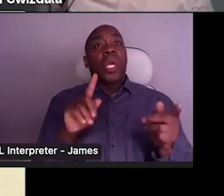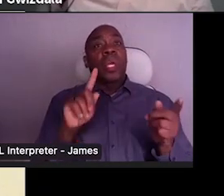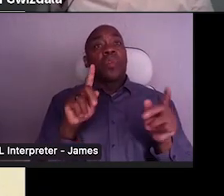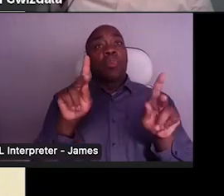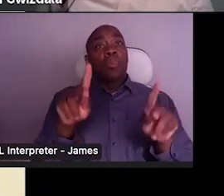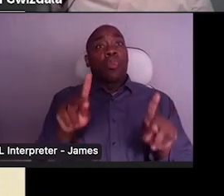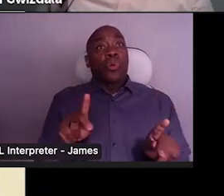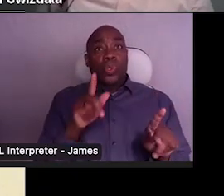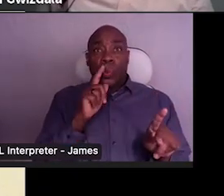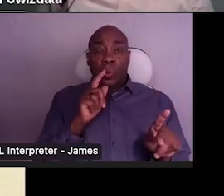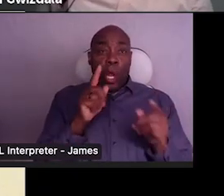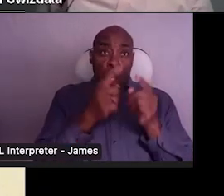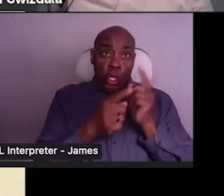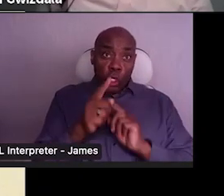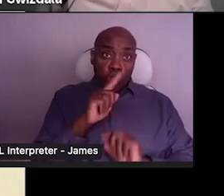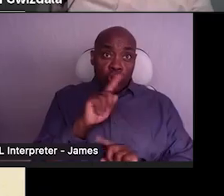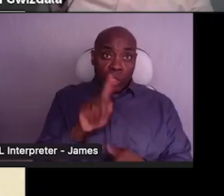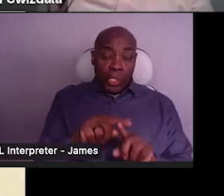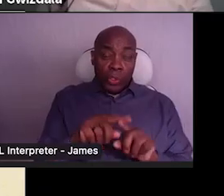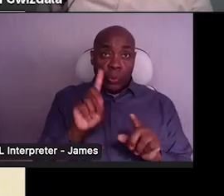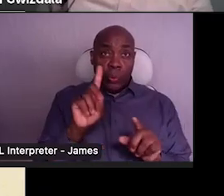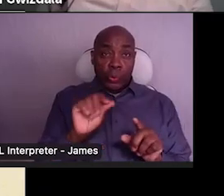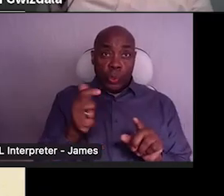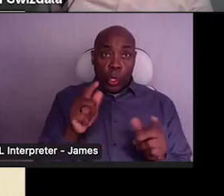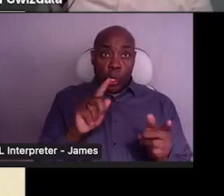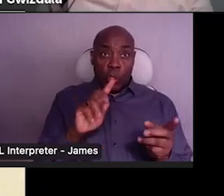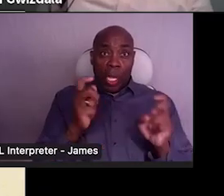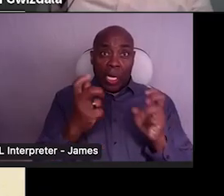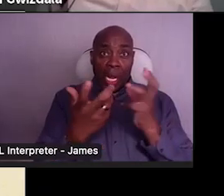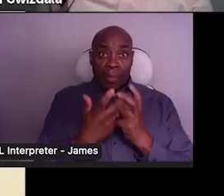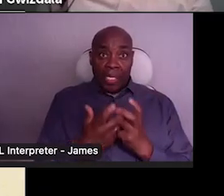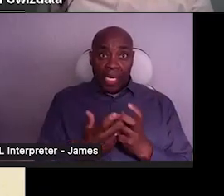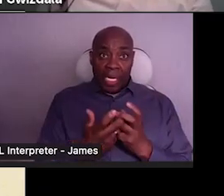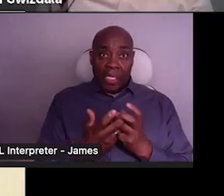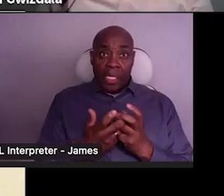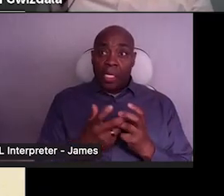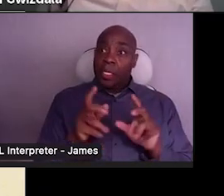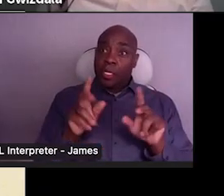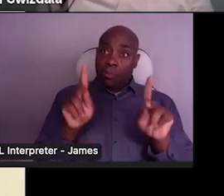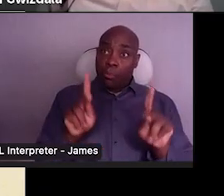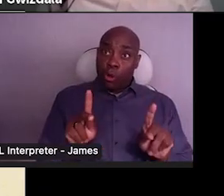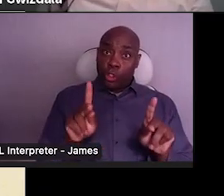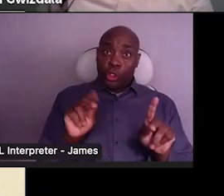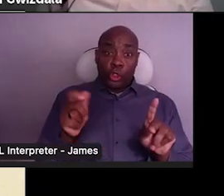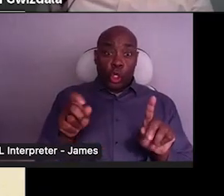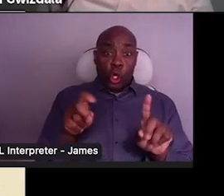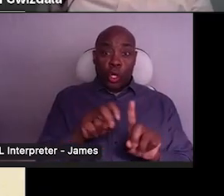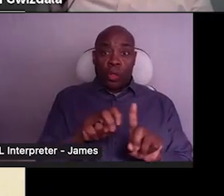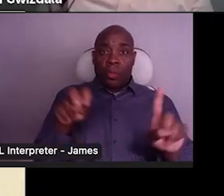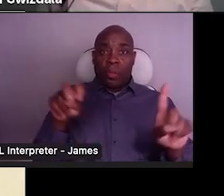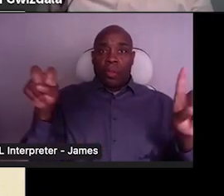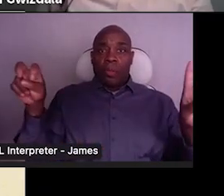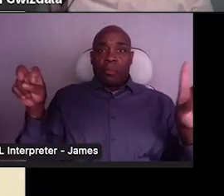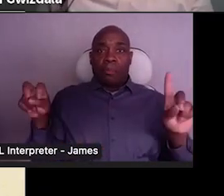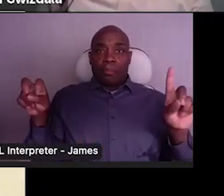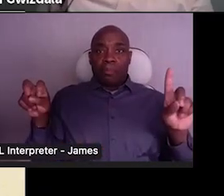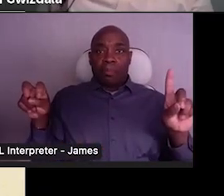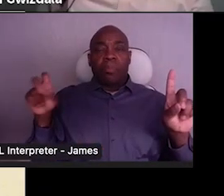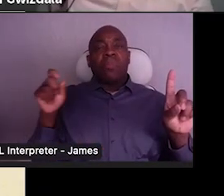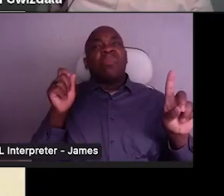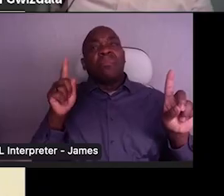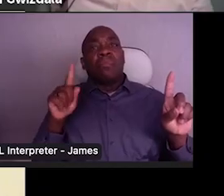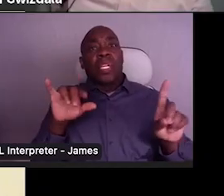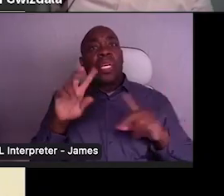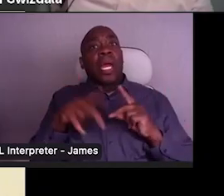easiest way to accommodate for a person who might have an allergic reaction from the dog is to separate that person from the dog. In